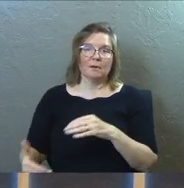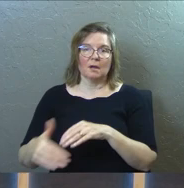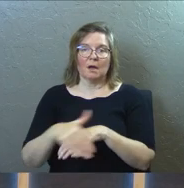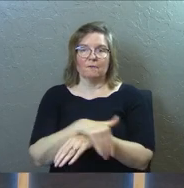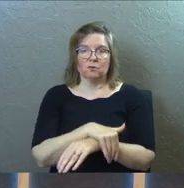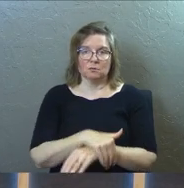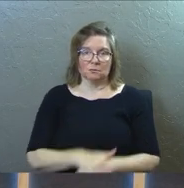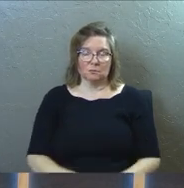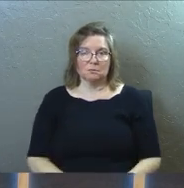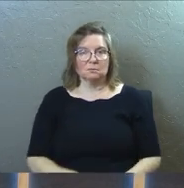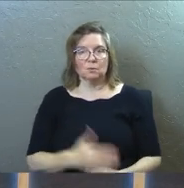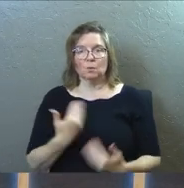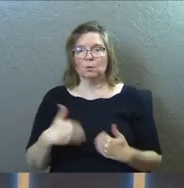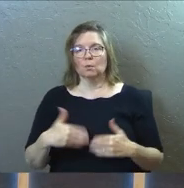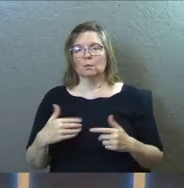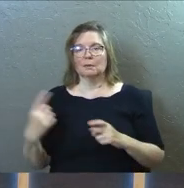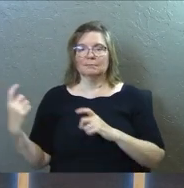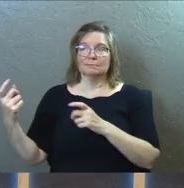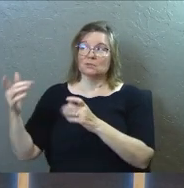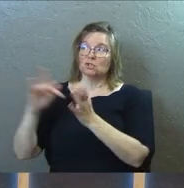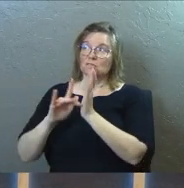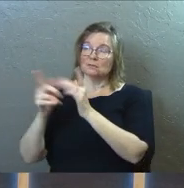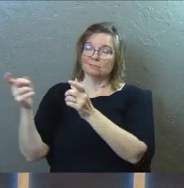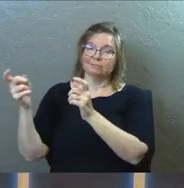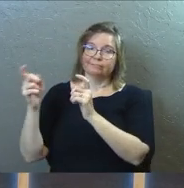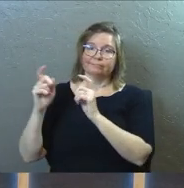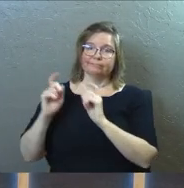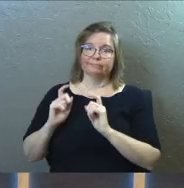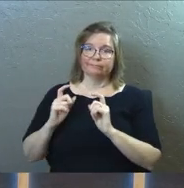covers. What a gift from Jesus.